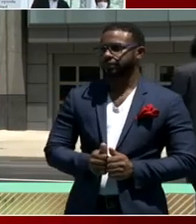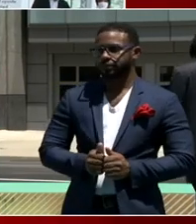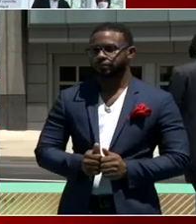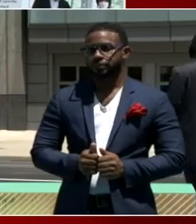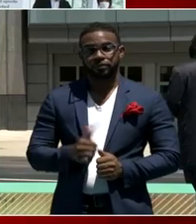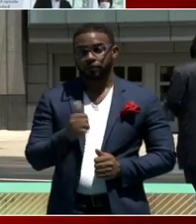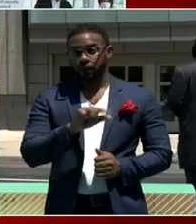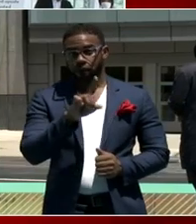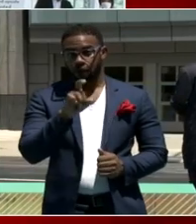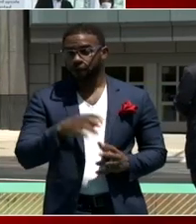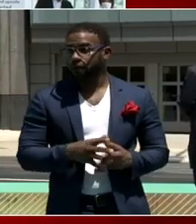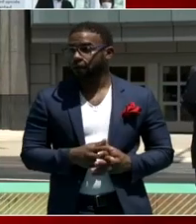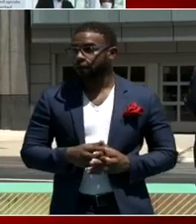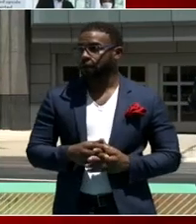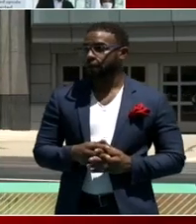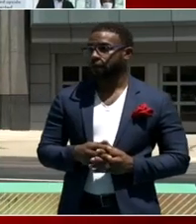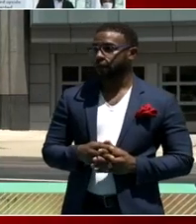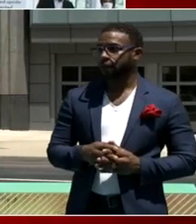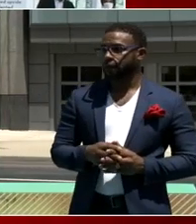Yes.